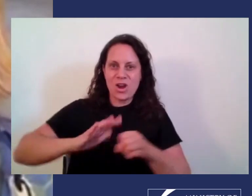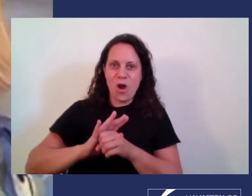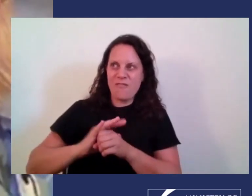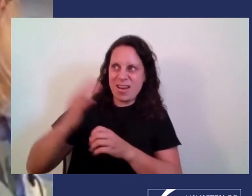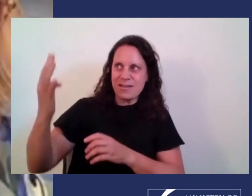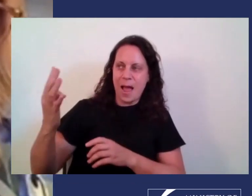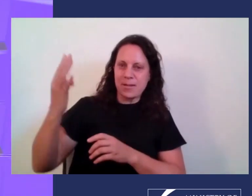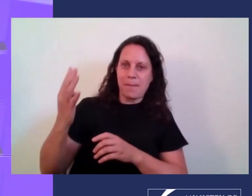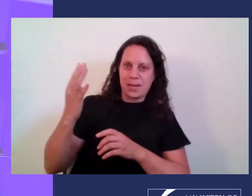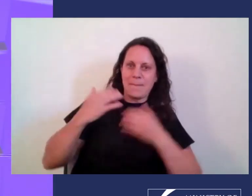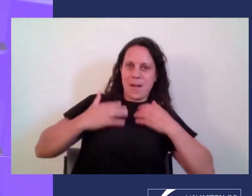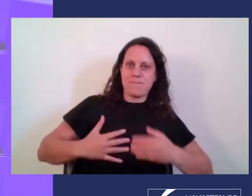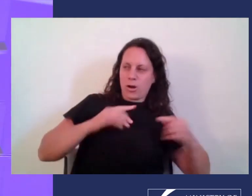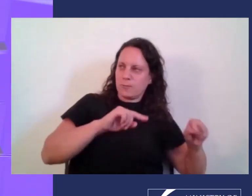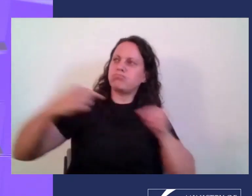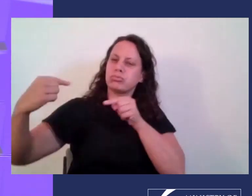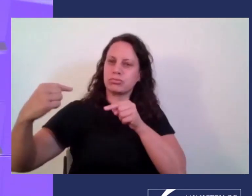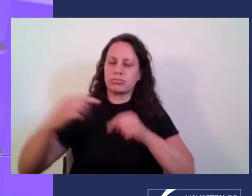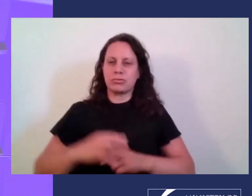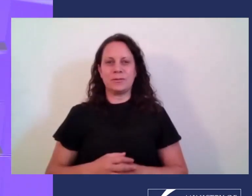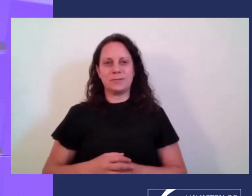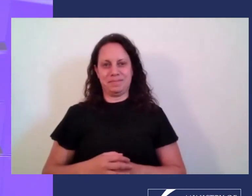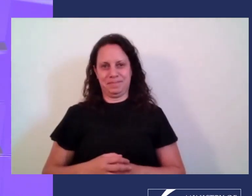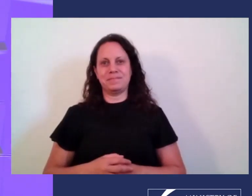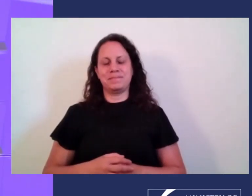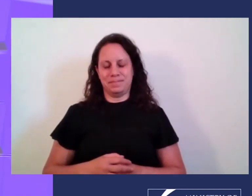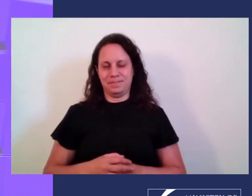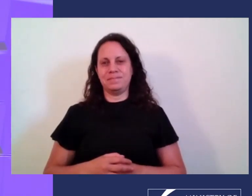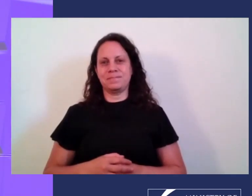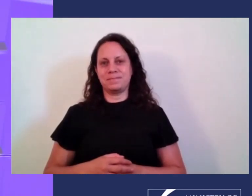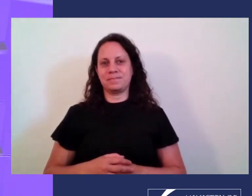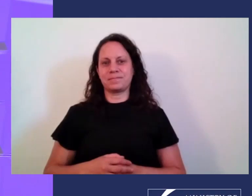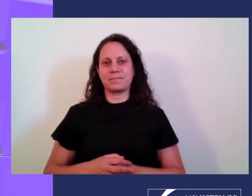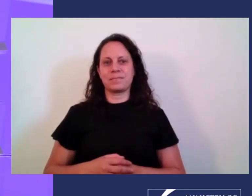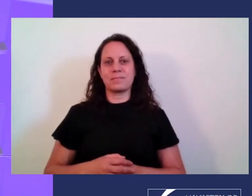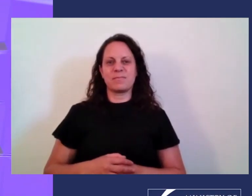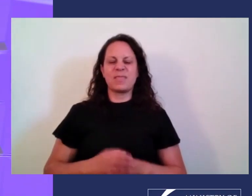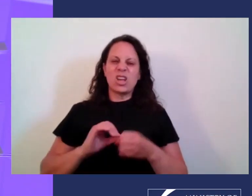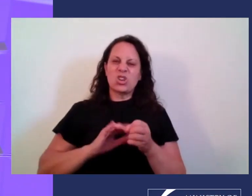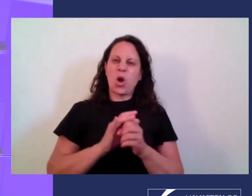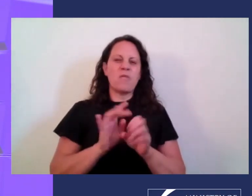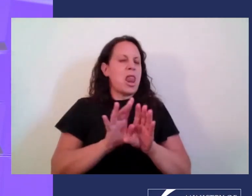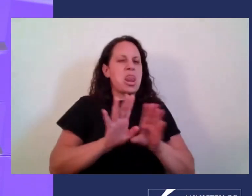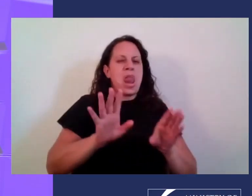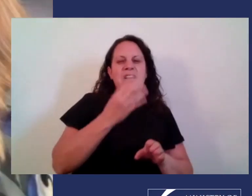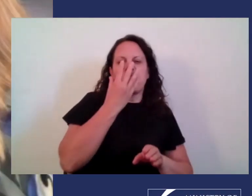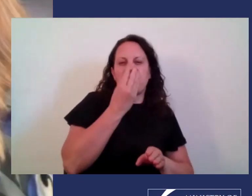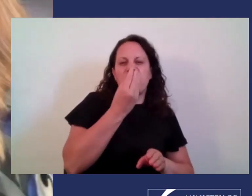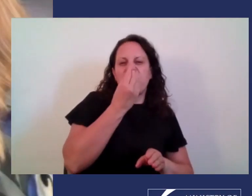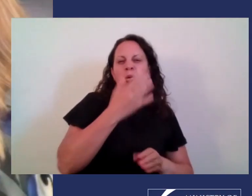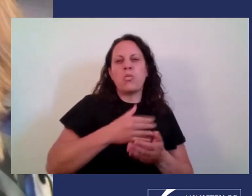Māori. And another quick one for you, Hinemoa, is COVID's just like a flu or a bad cold. What do you say to that?